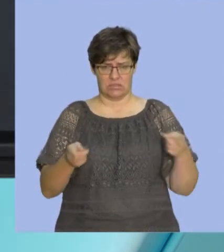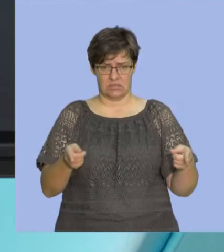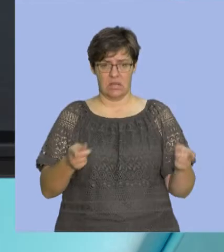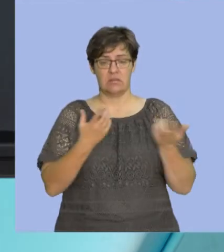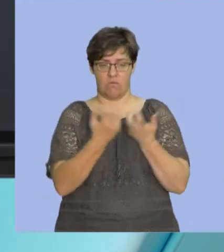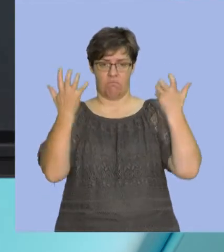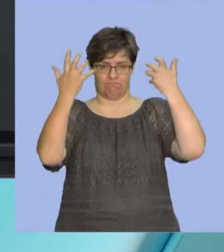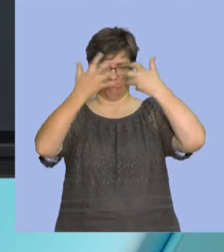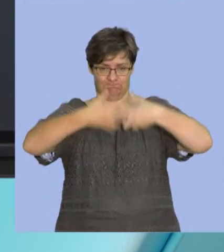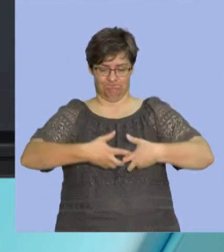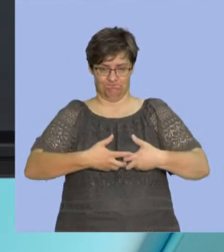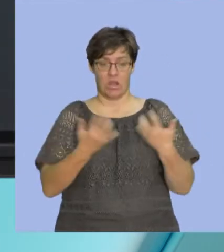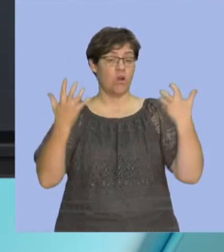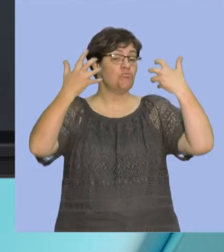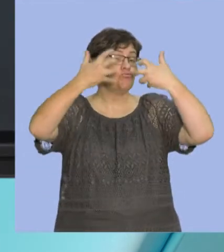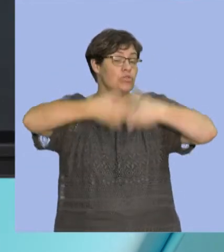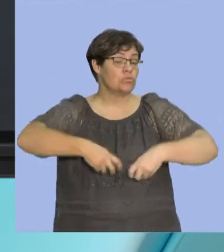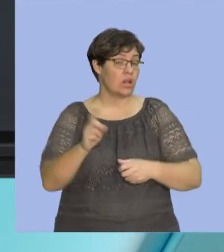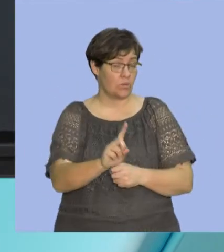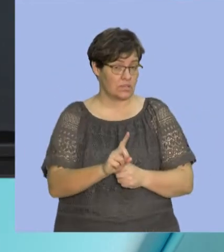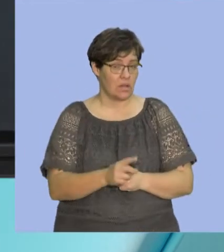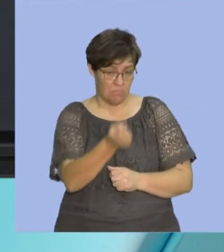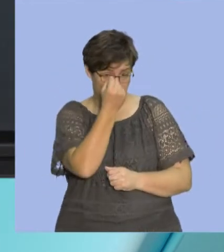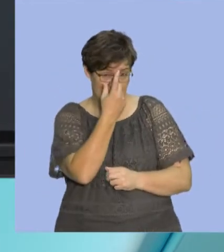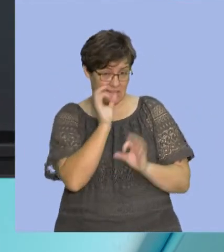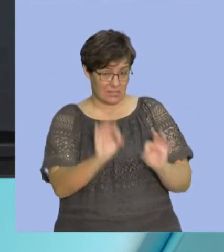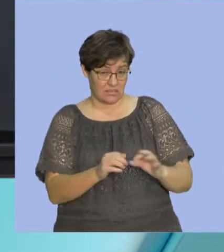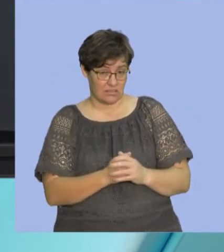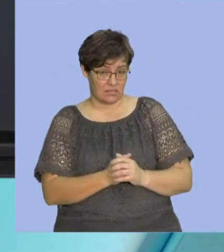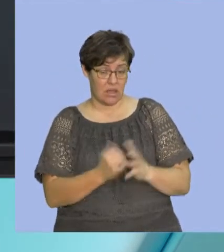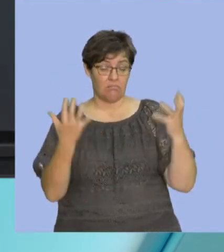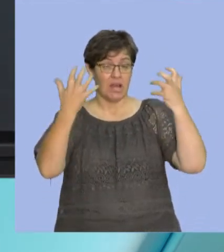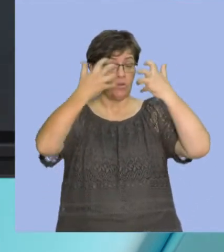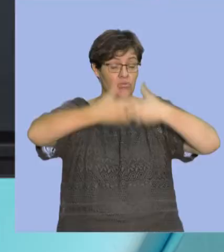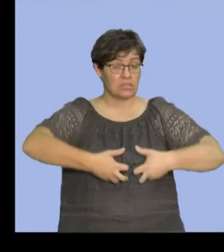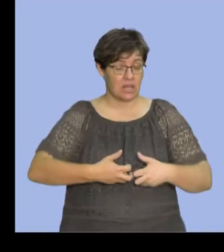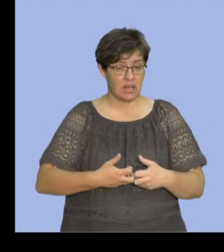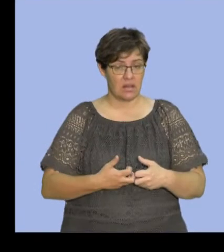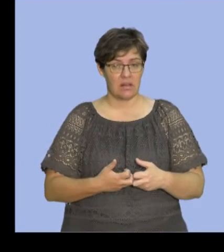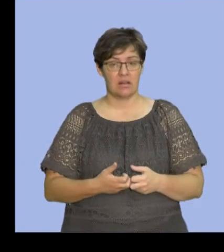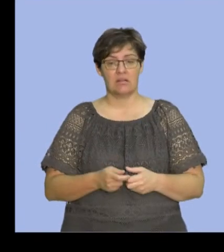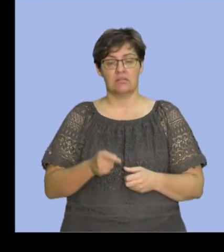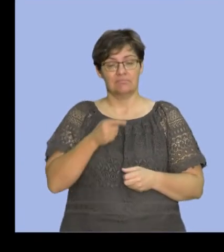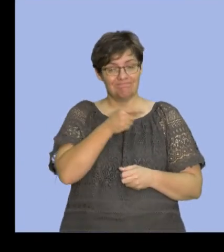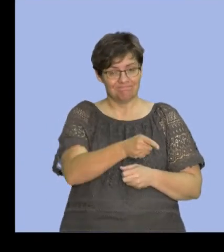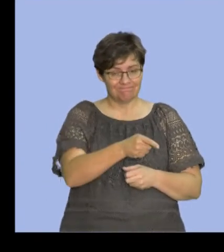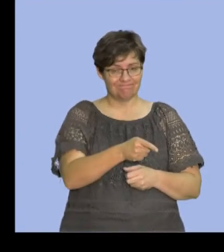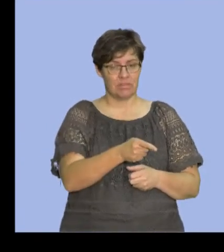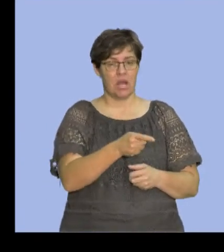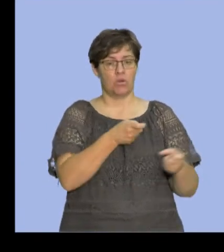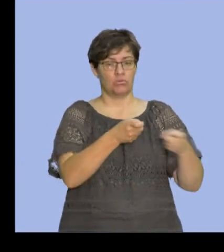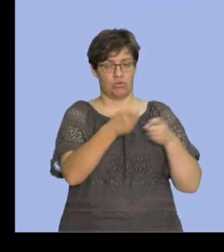reconcile. What are we reconciling? Let's understand that. We're reconciling the creditors control